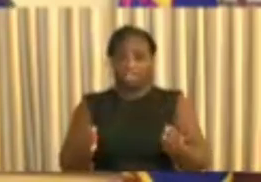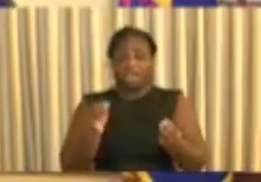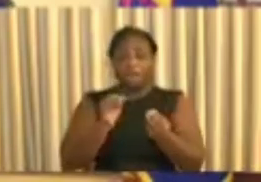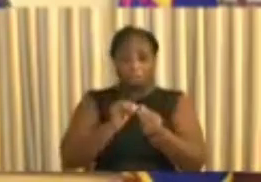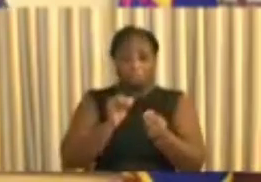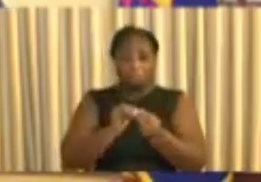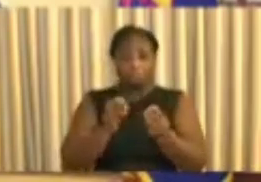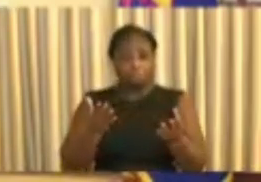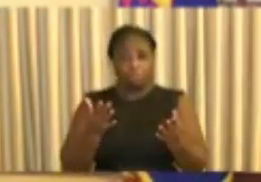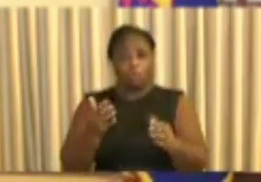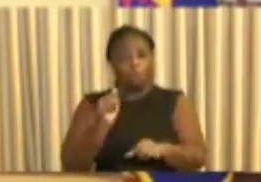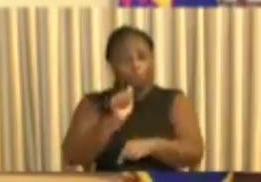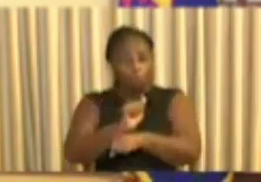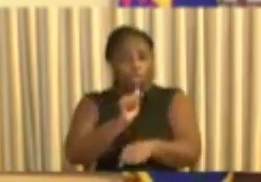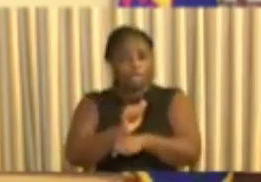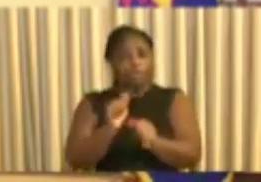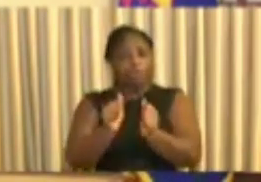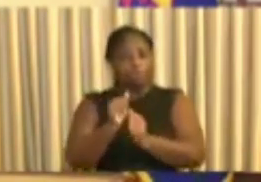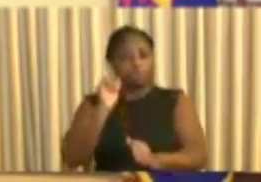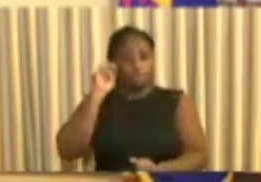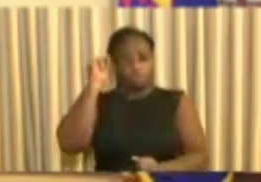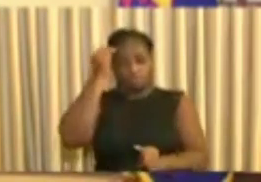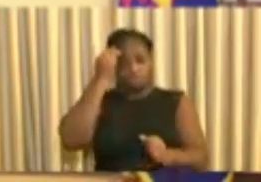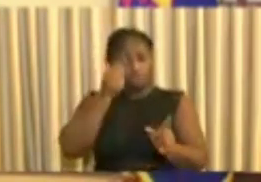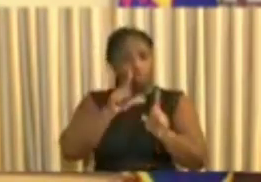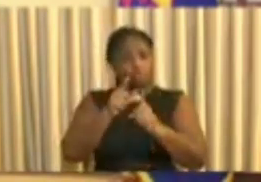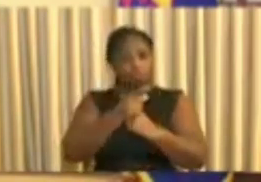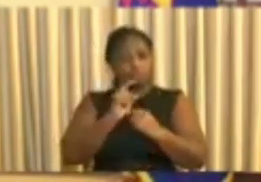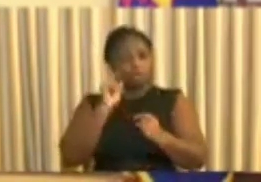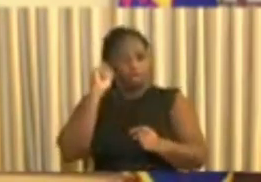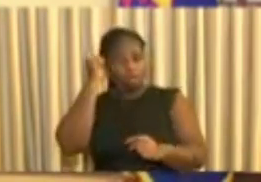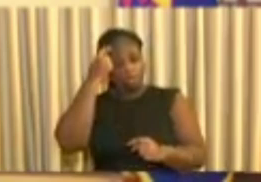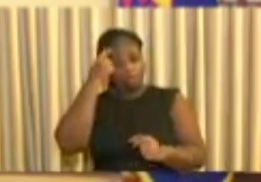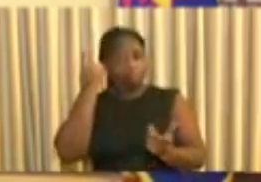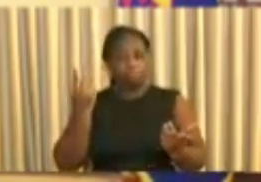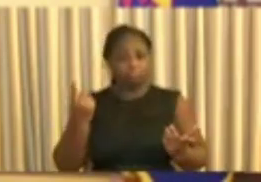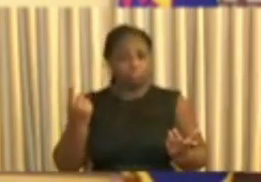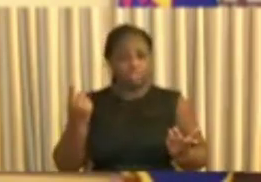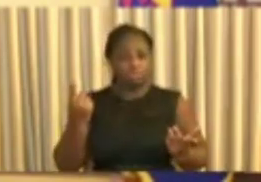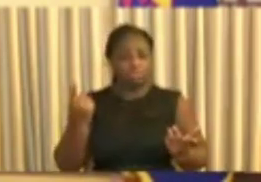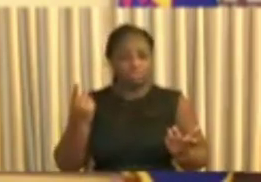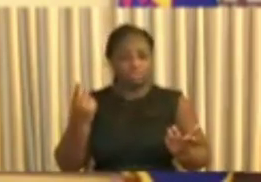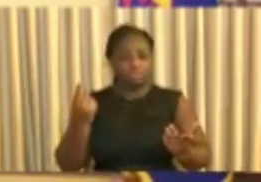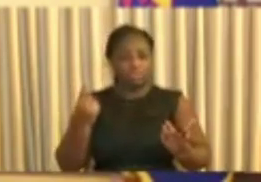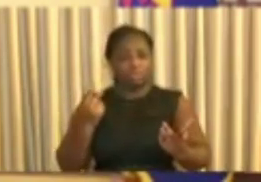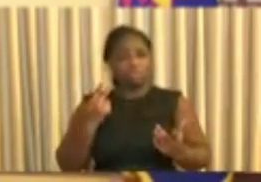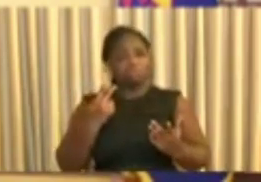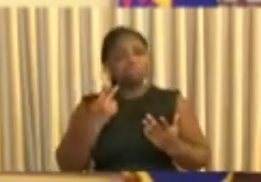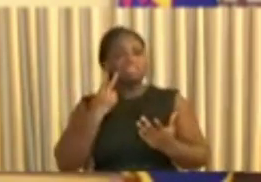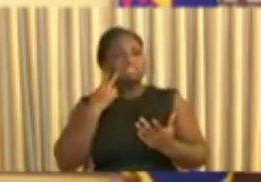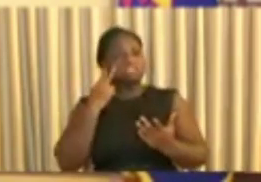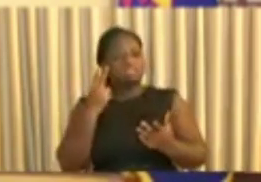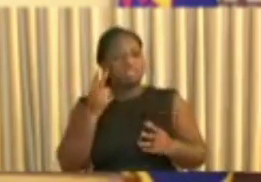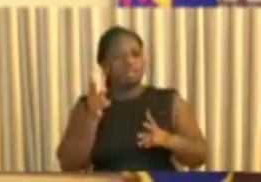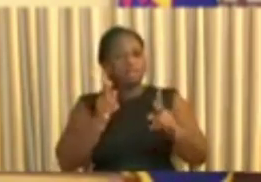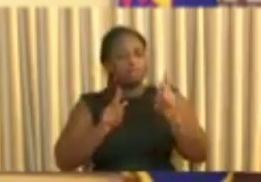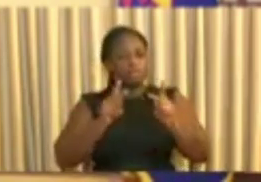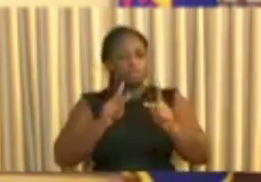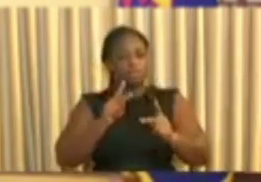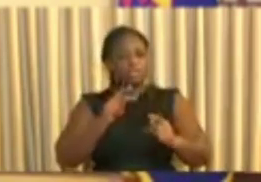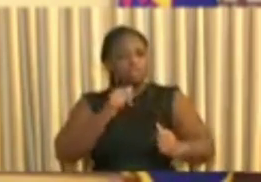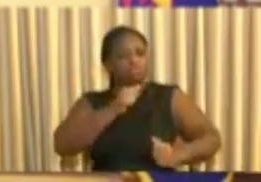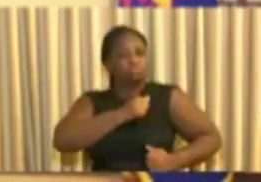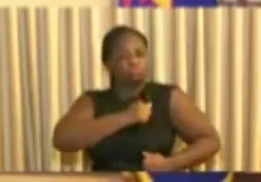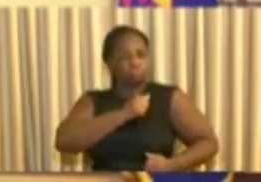Furthermore, working with the Ministry of Local Government and Rural Development, we see personnel of the Ghana Armed